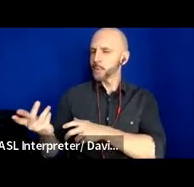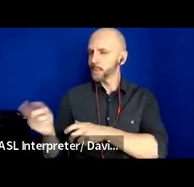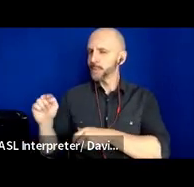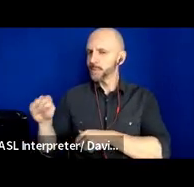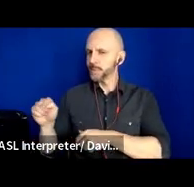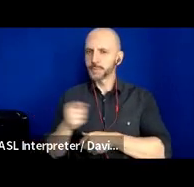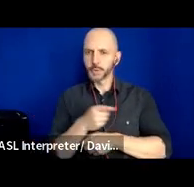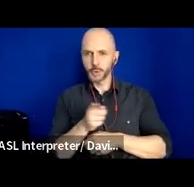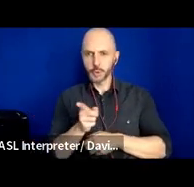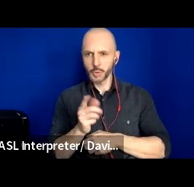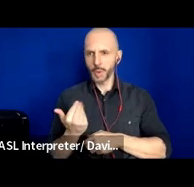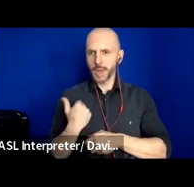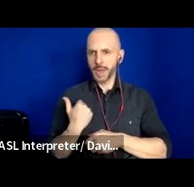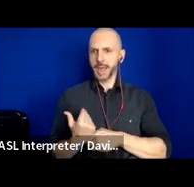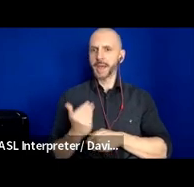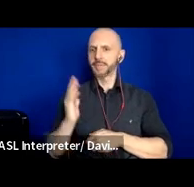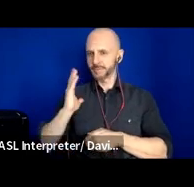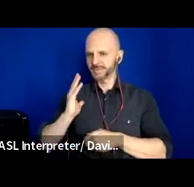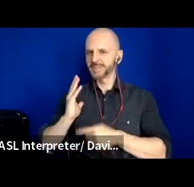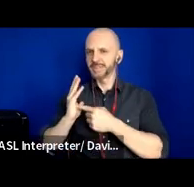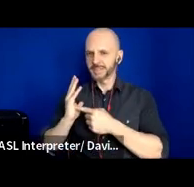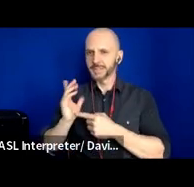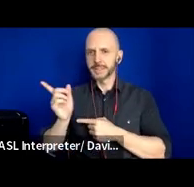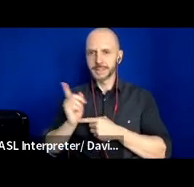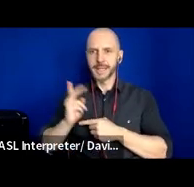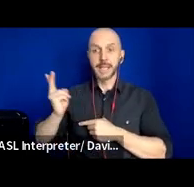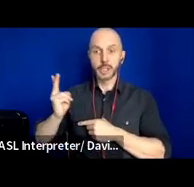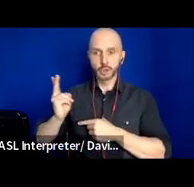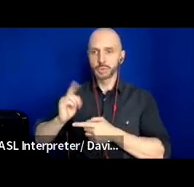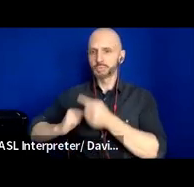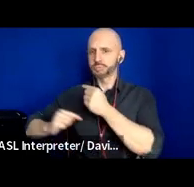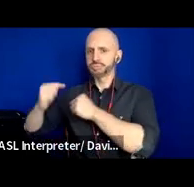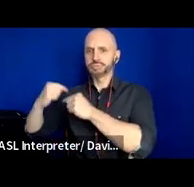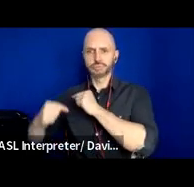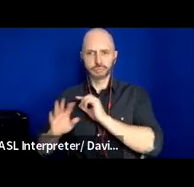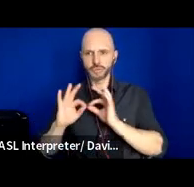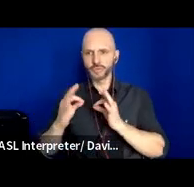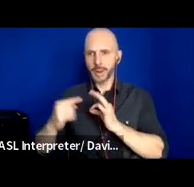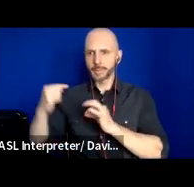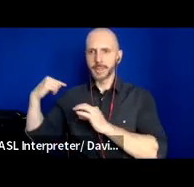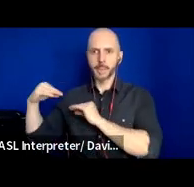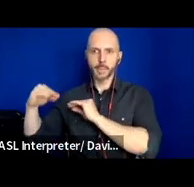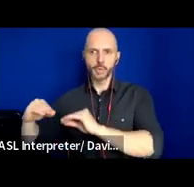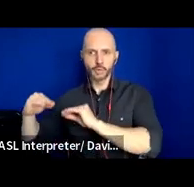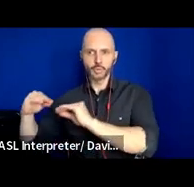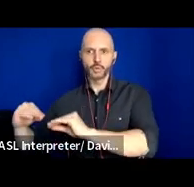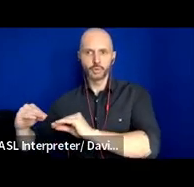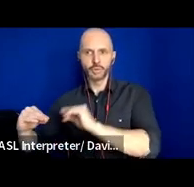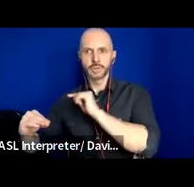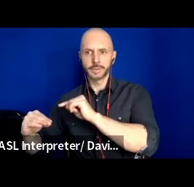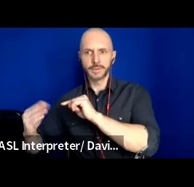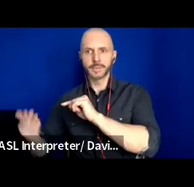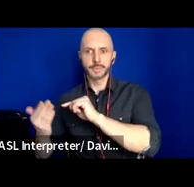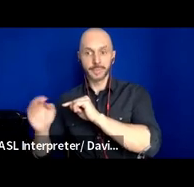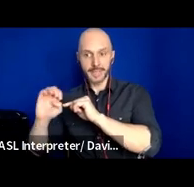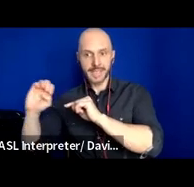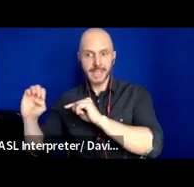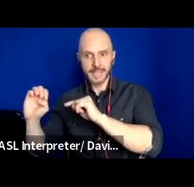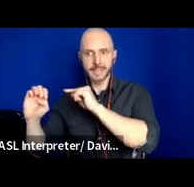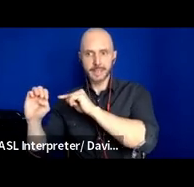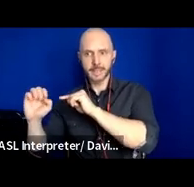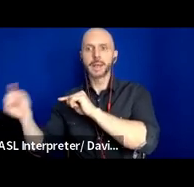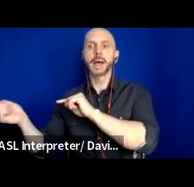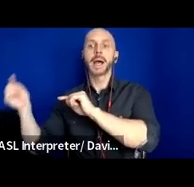time and probably have heard the stories about the difficulty of folks coming to, east, sort of west in Canada, the difficulty of